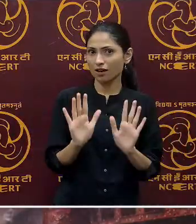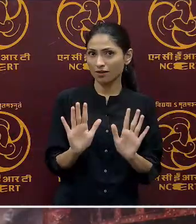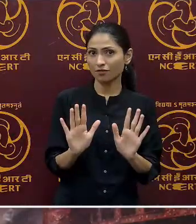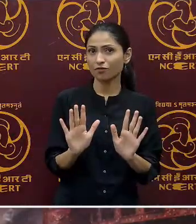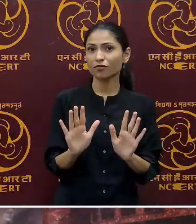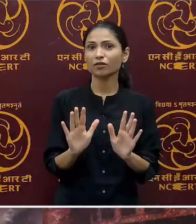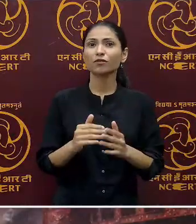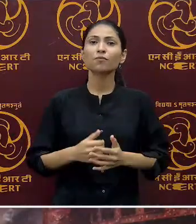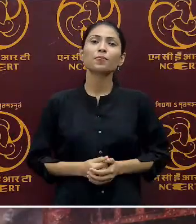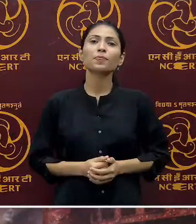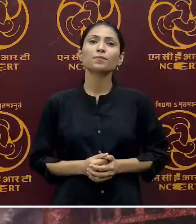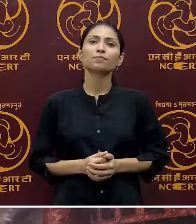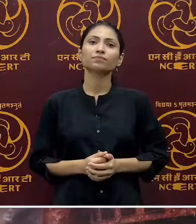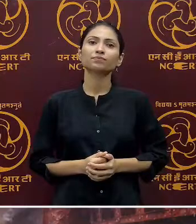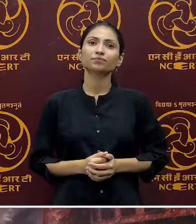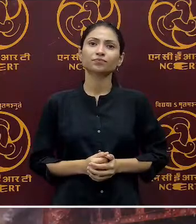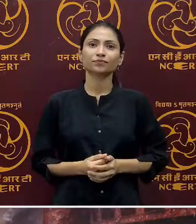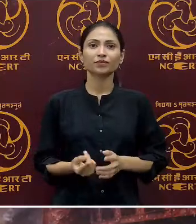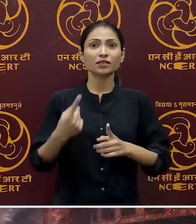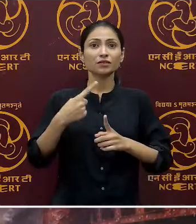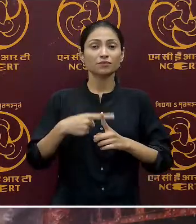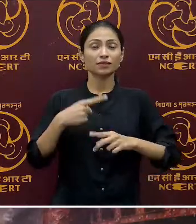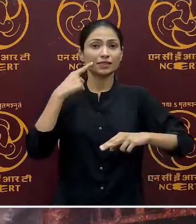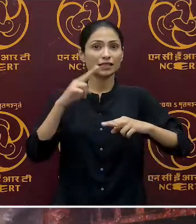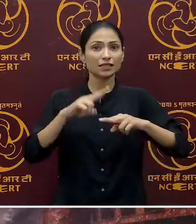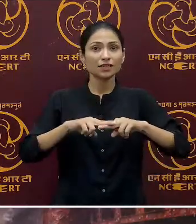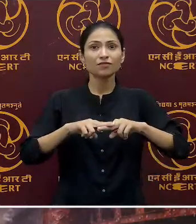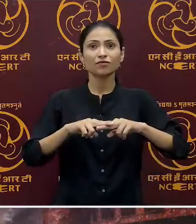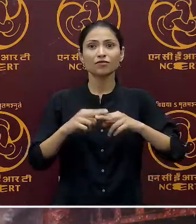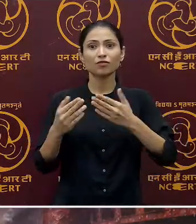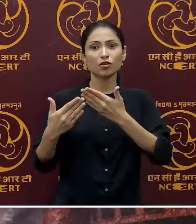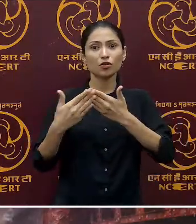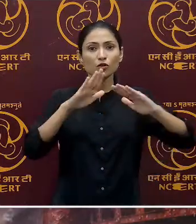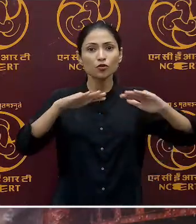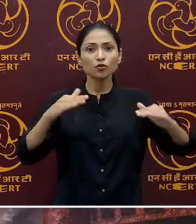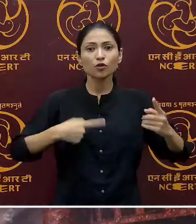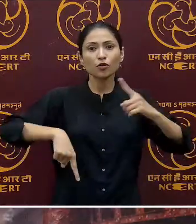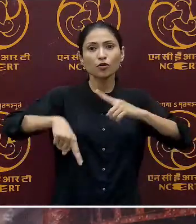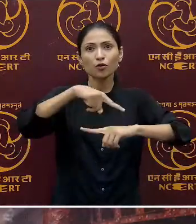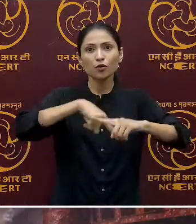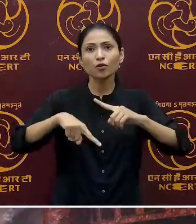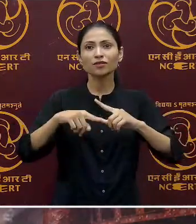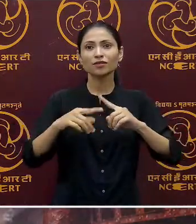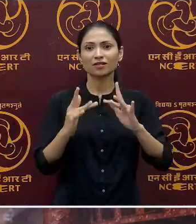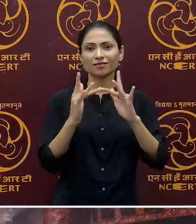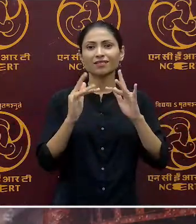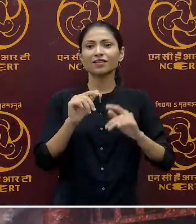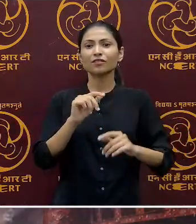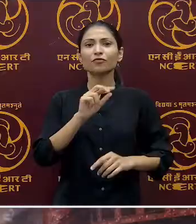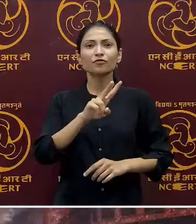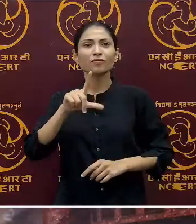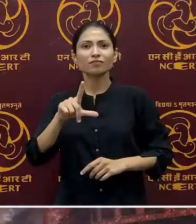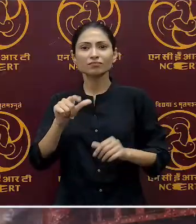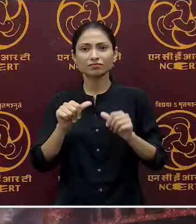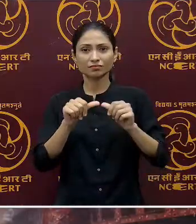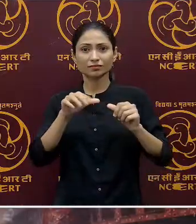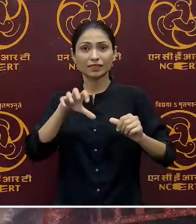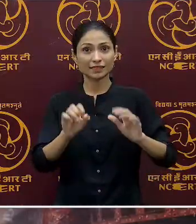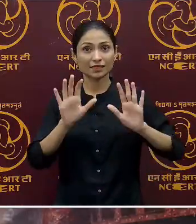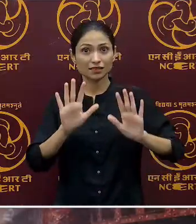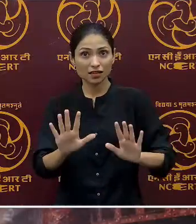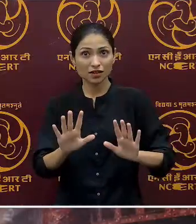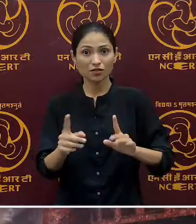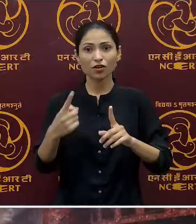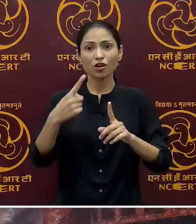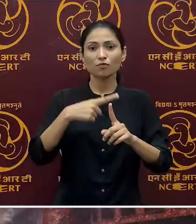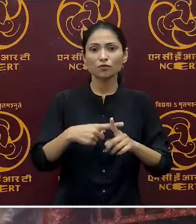that case also, if student get these access to the virtual labs prior to the performing experiment in real labs, so